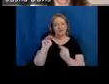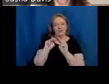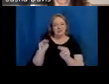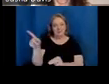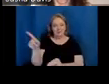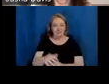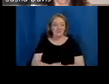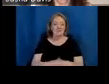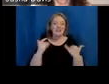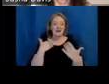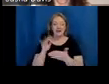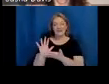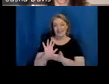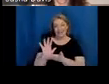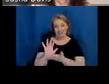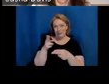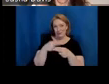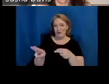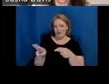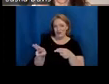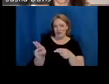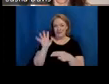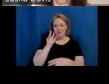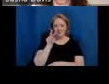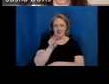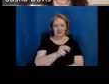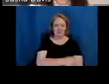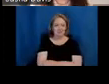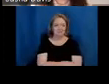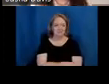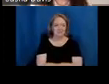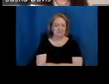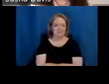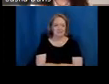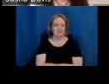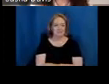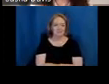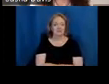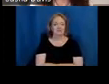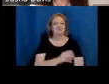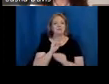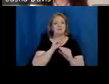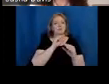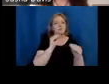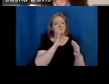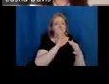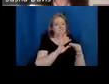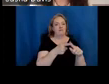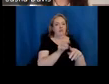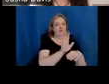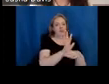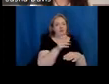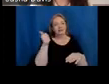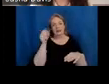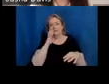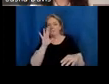And I'm going to show a short video now. But Gross's interest in the sort of